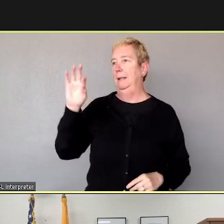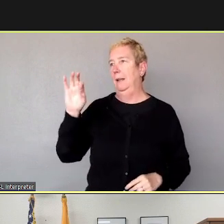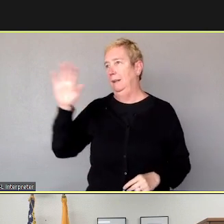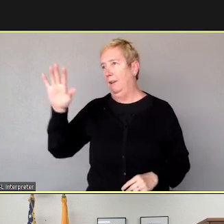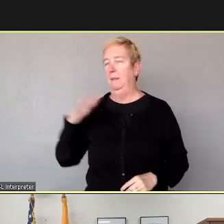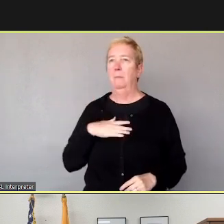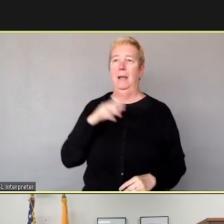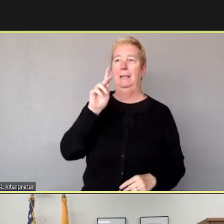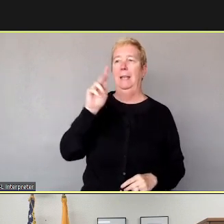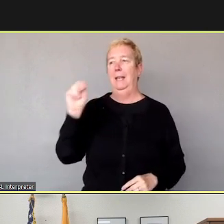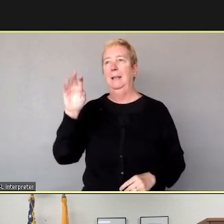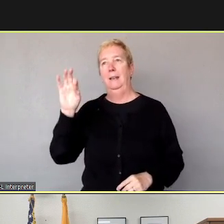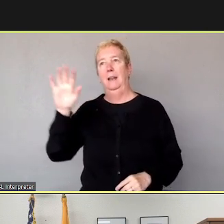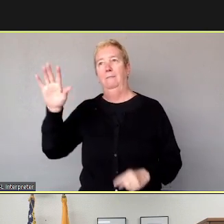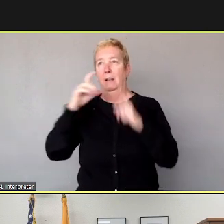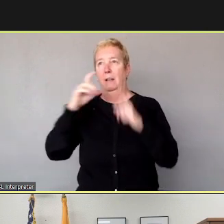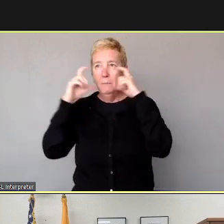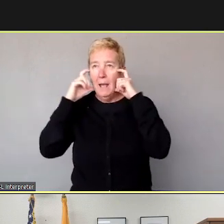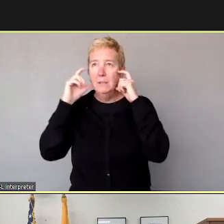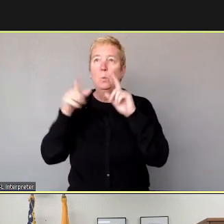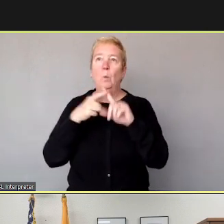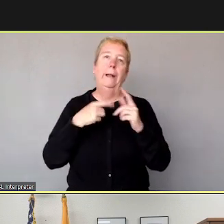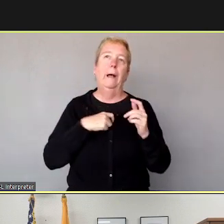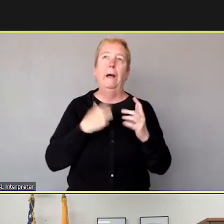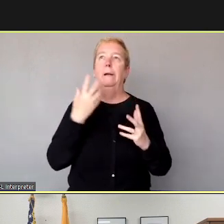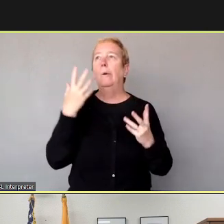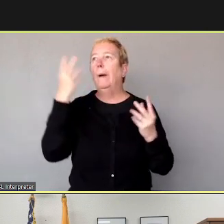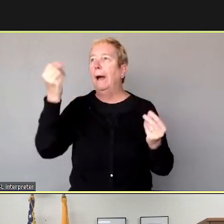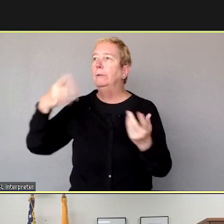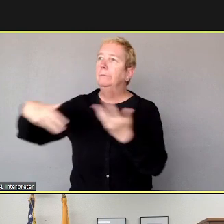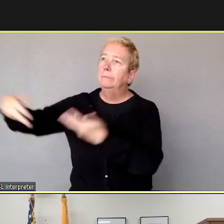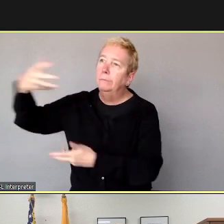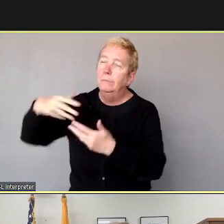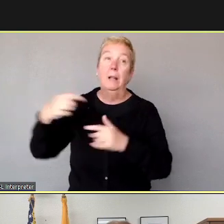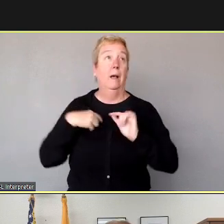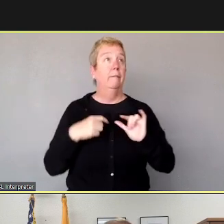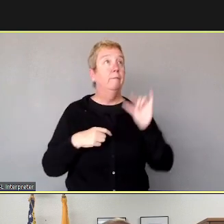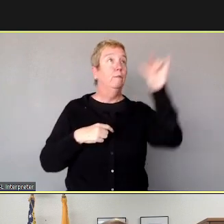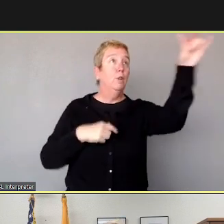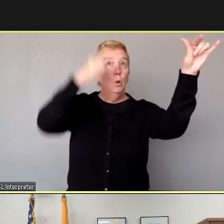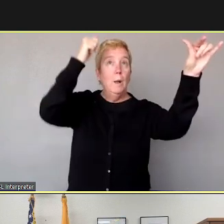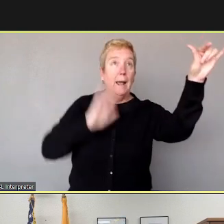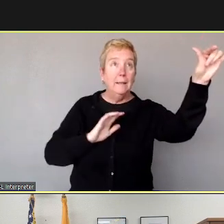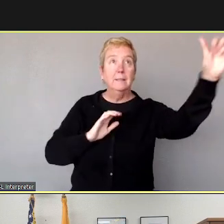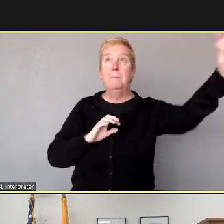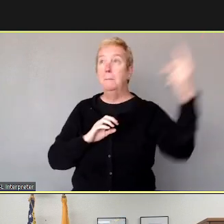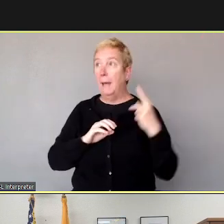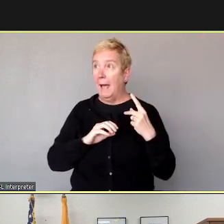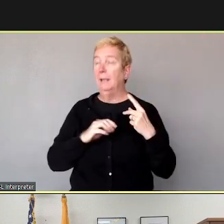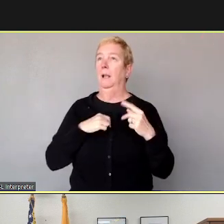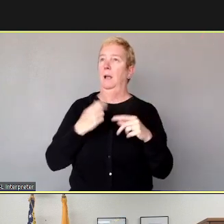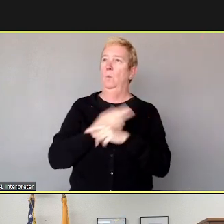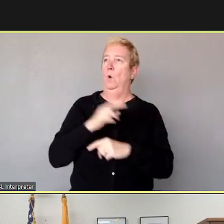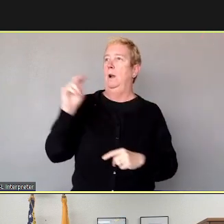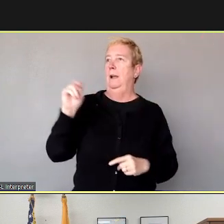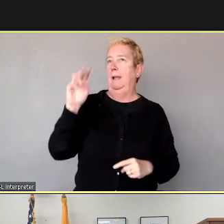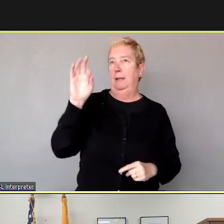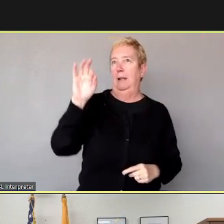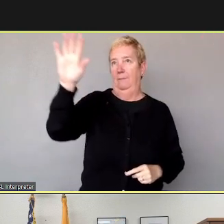when I go out. On the plane to Alaska and back, I wore an